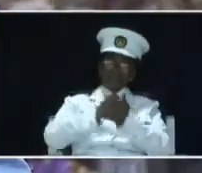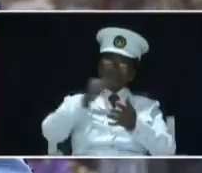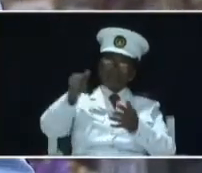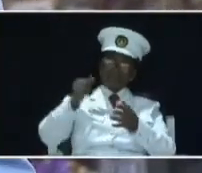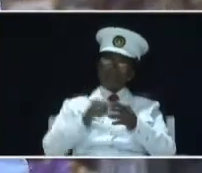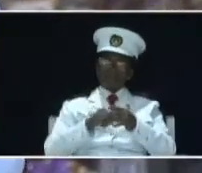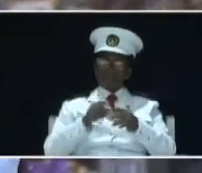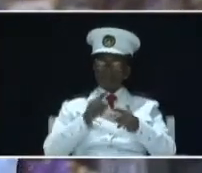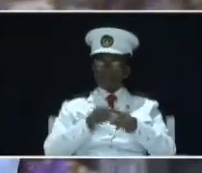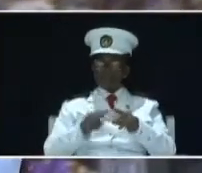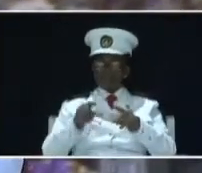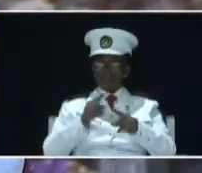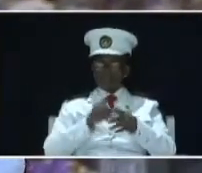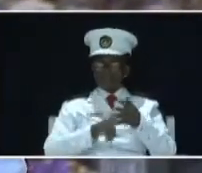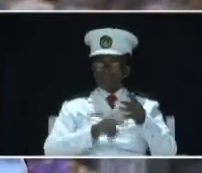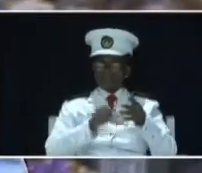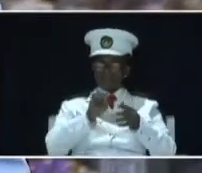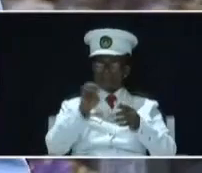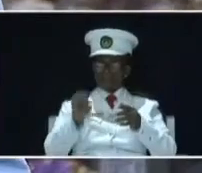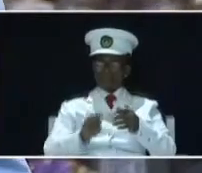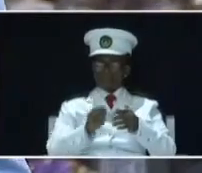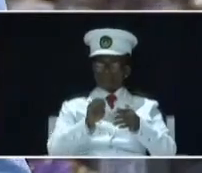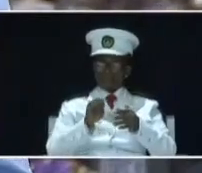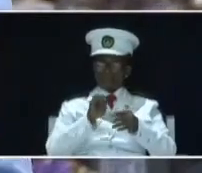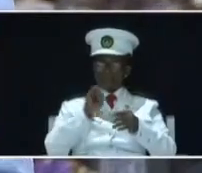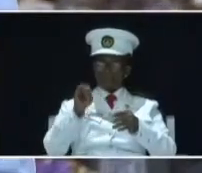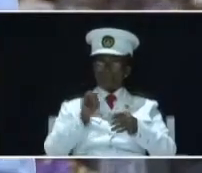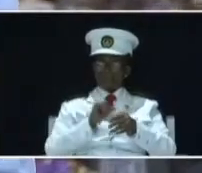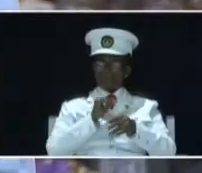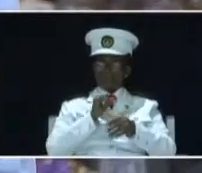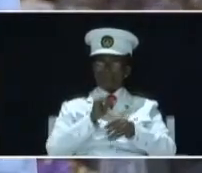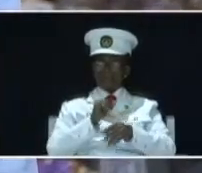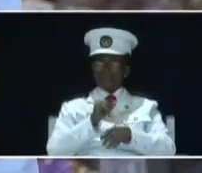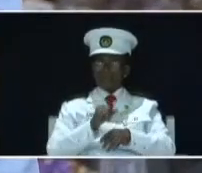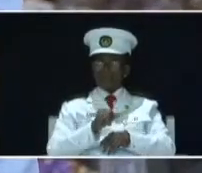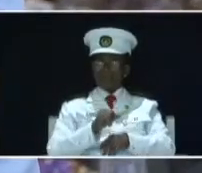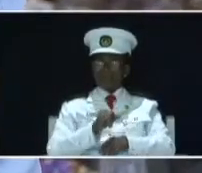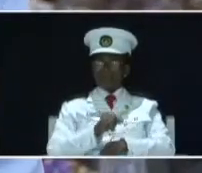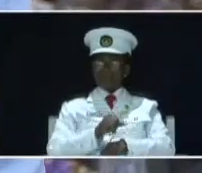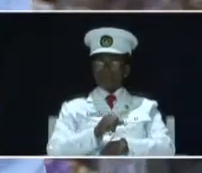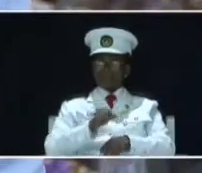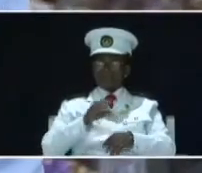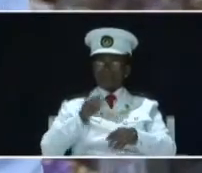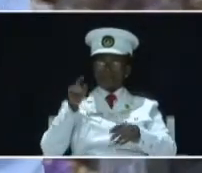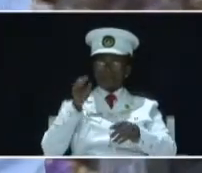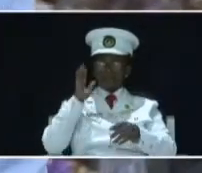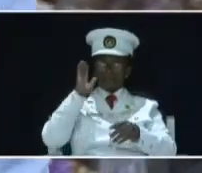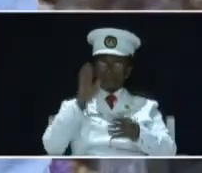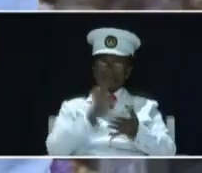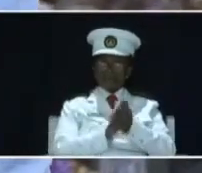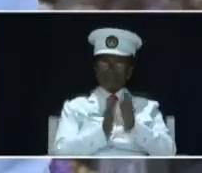But whatever is not of God is going to become ashes.